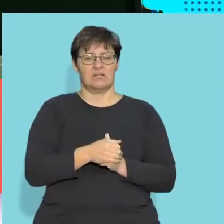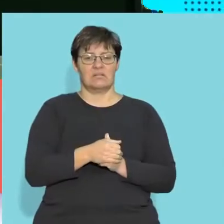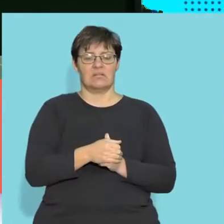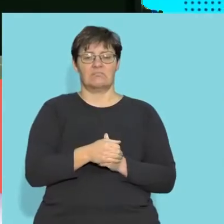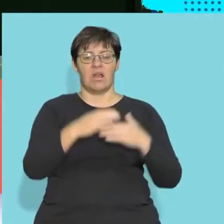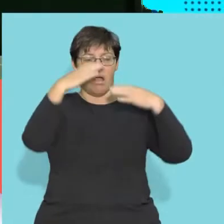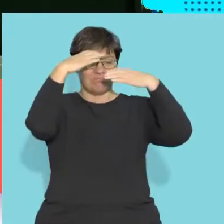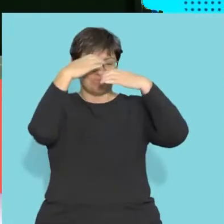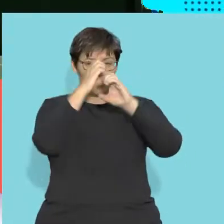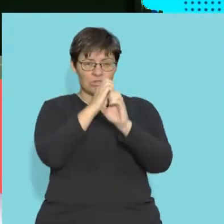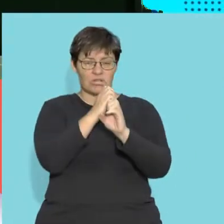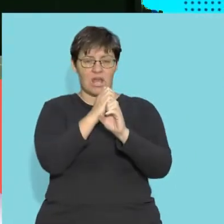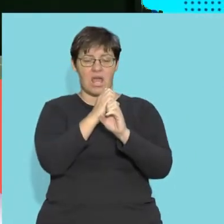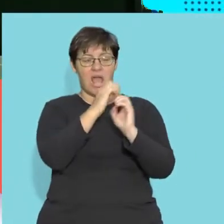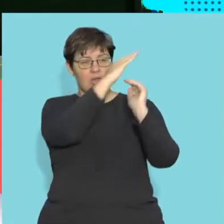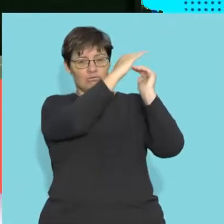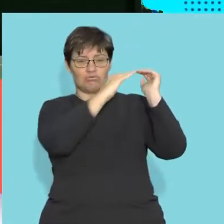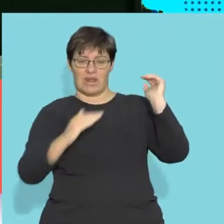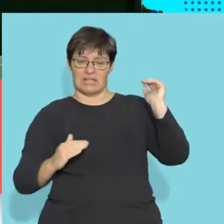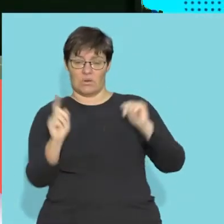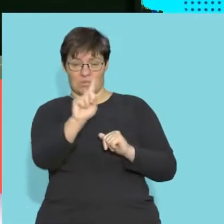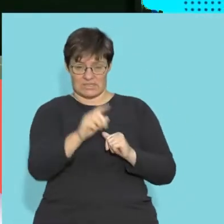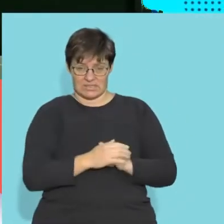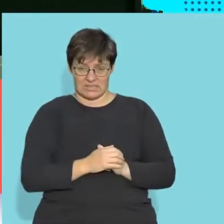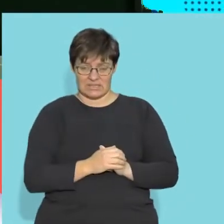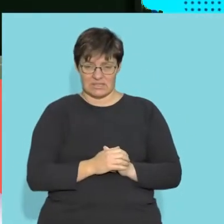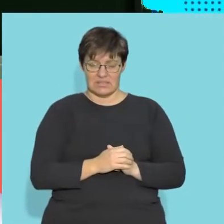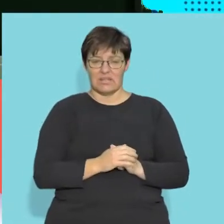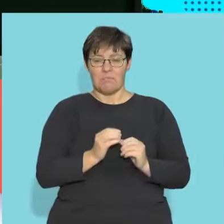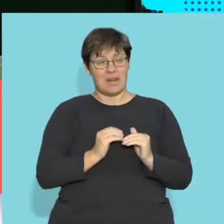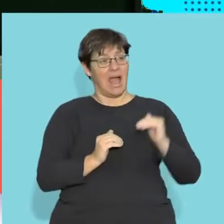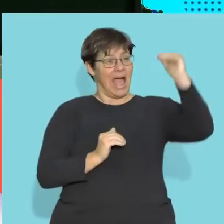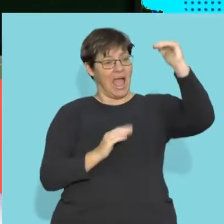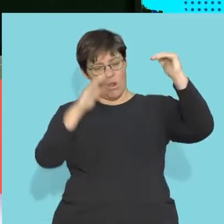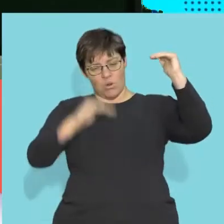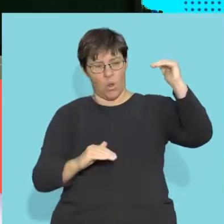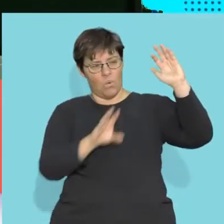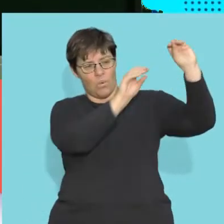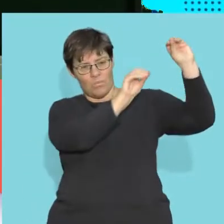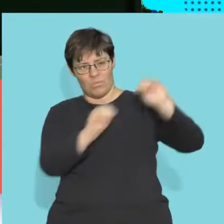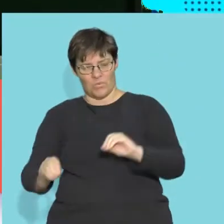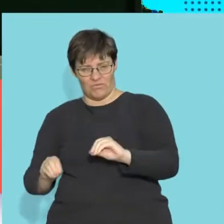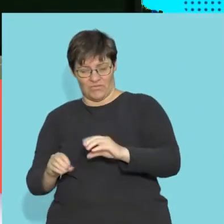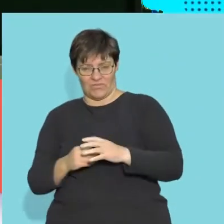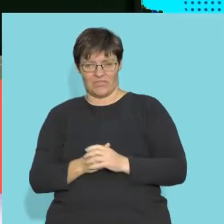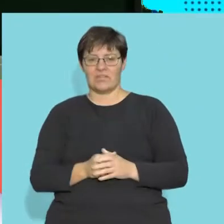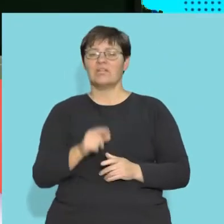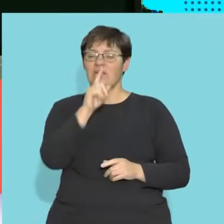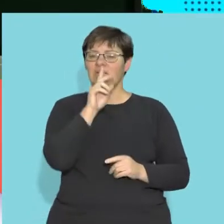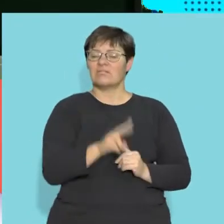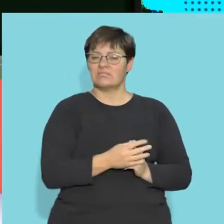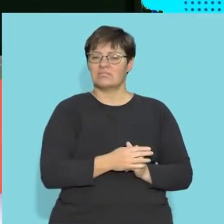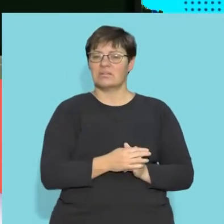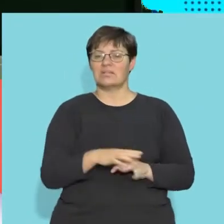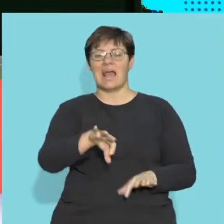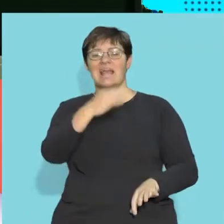a concentration gradient is and how we're going to move things. Now, remember, when I often use